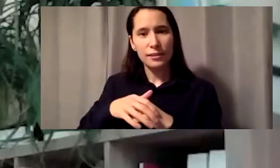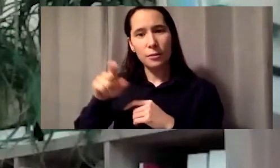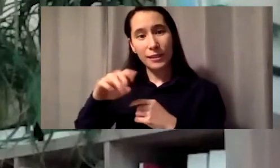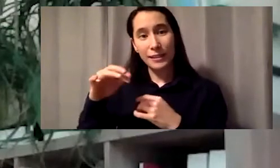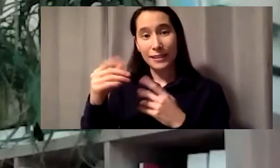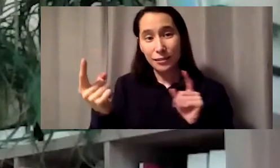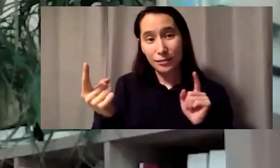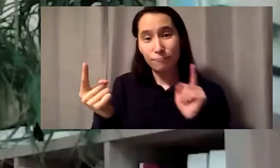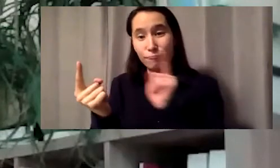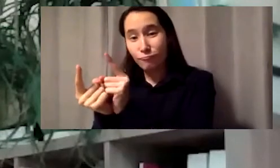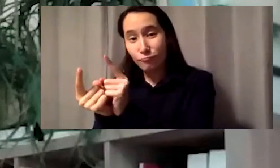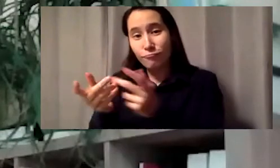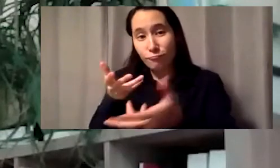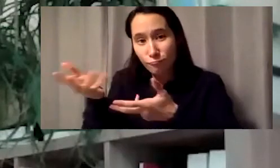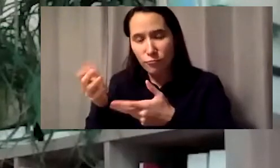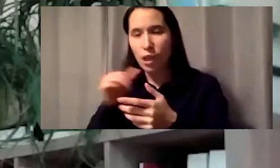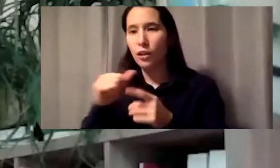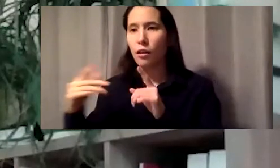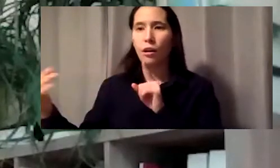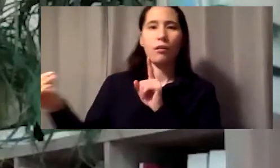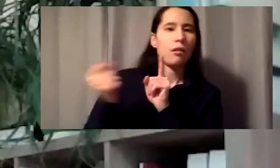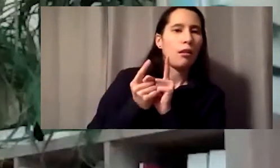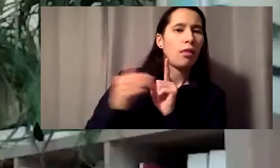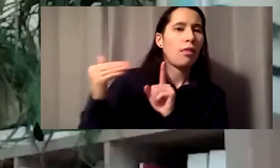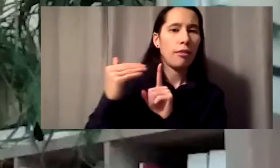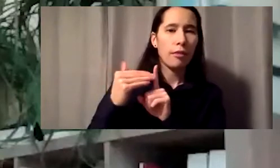not where we think they ought to be or somewhere different.